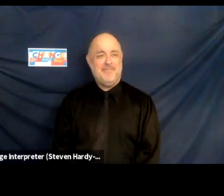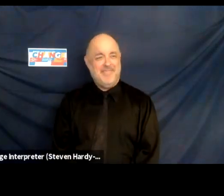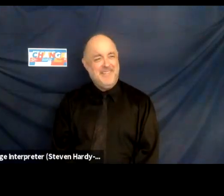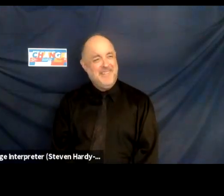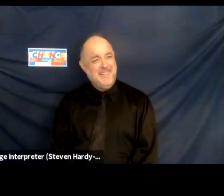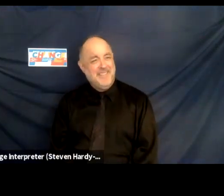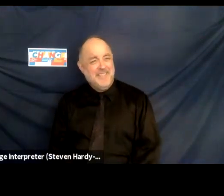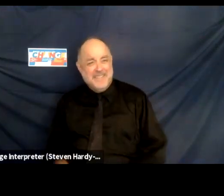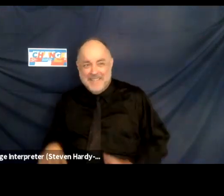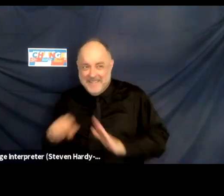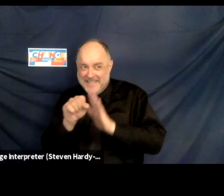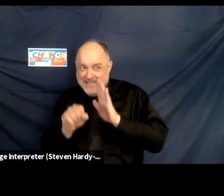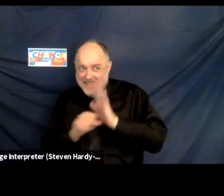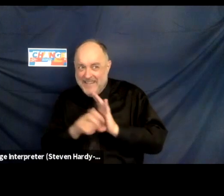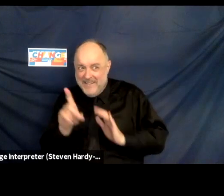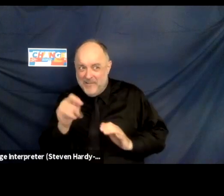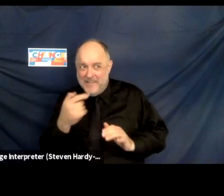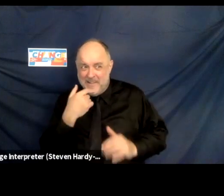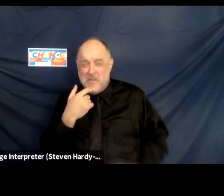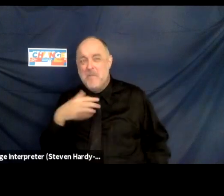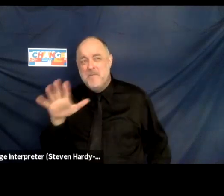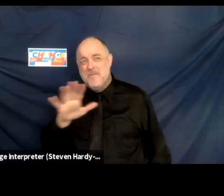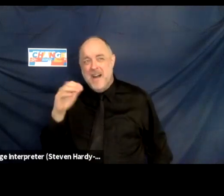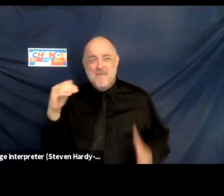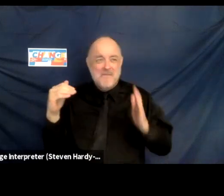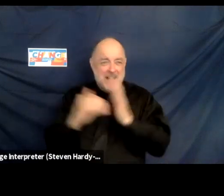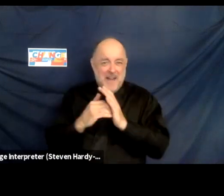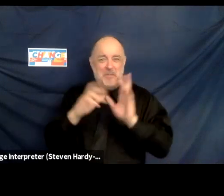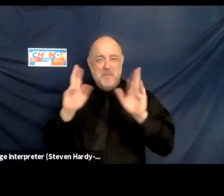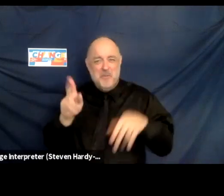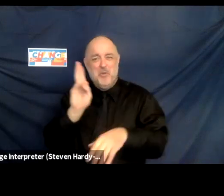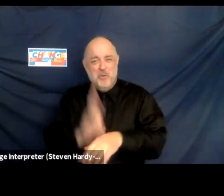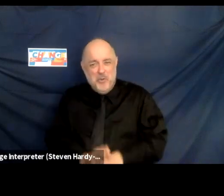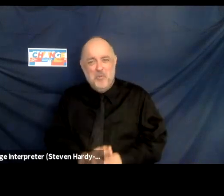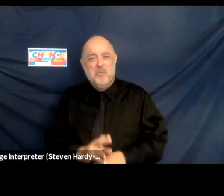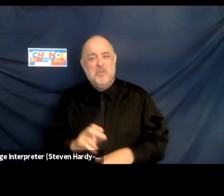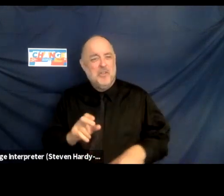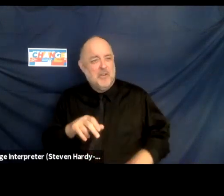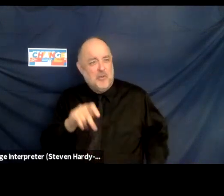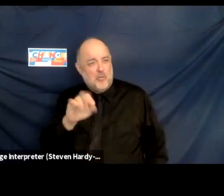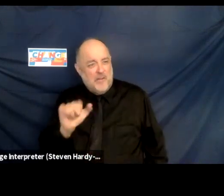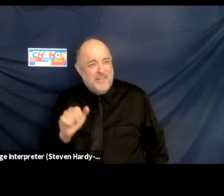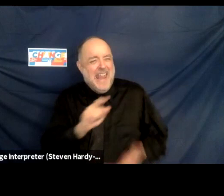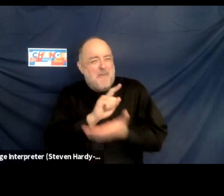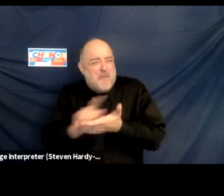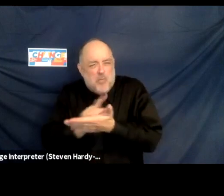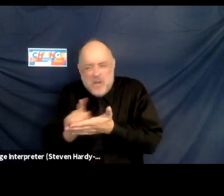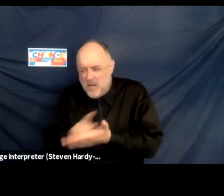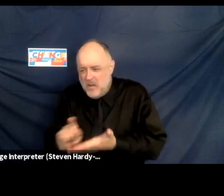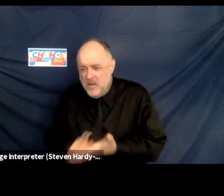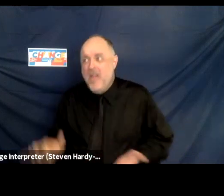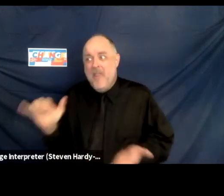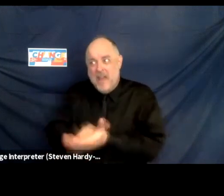and cyclists use those trails. Trail I just mentioned every week, and that's a